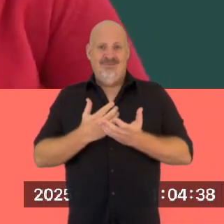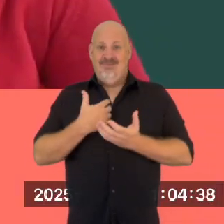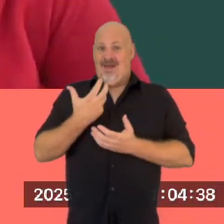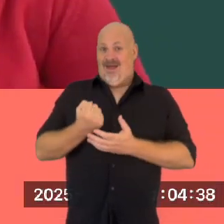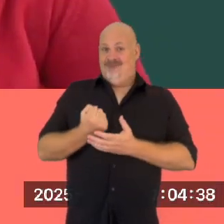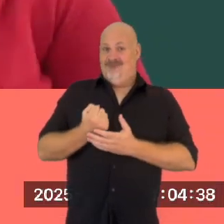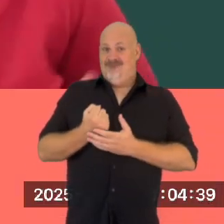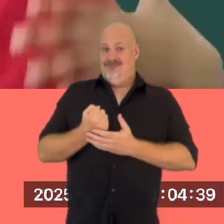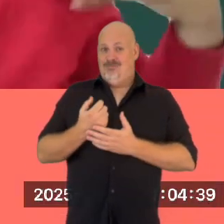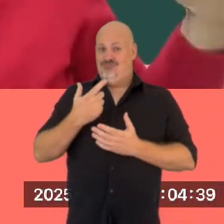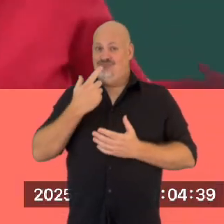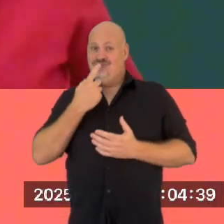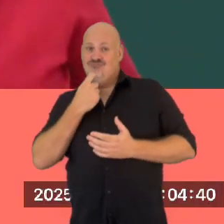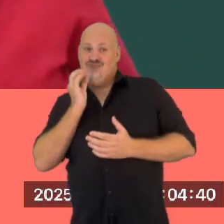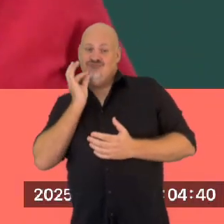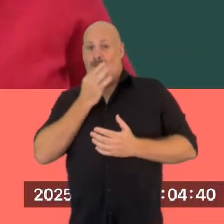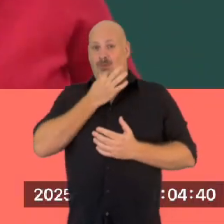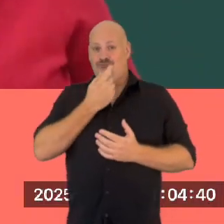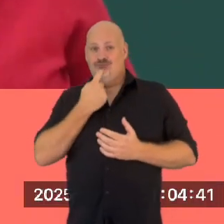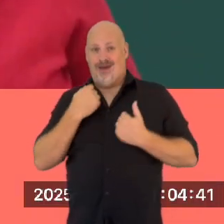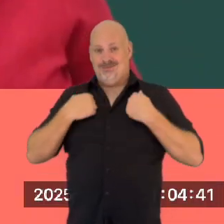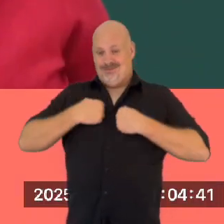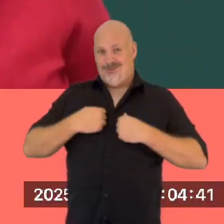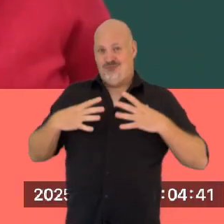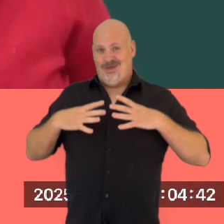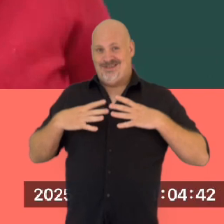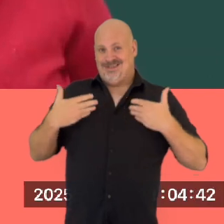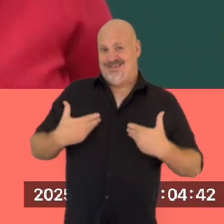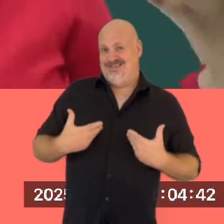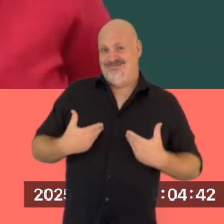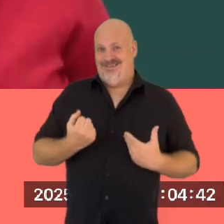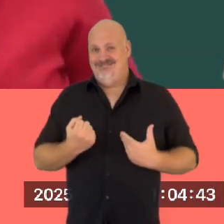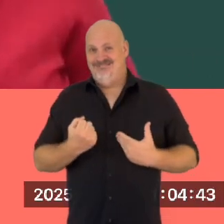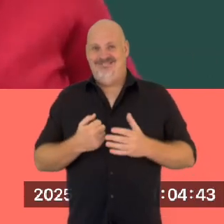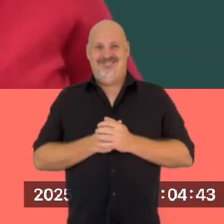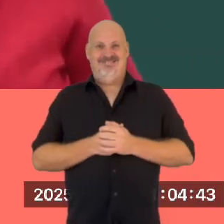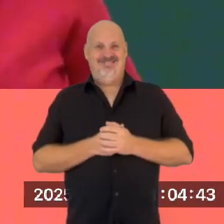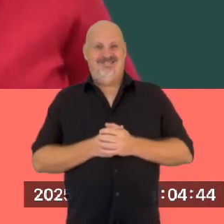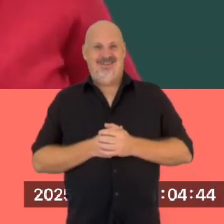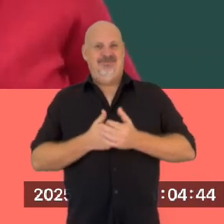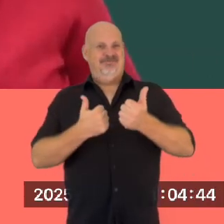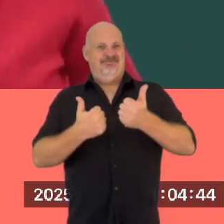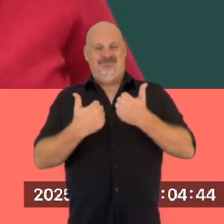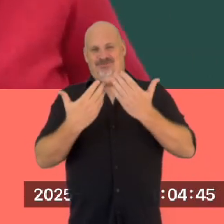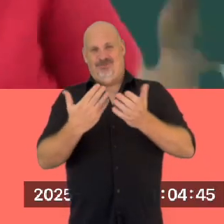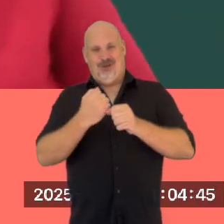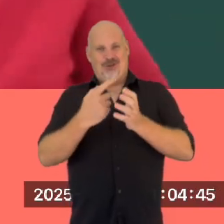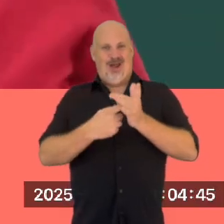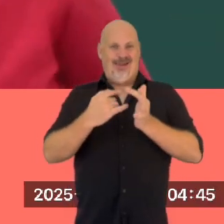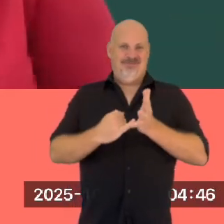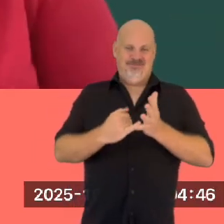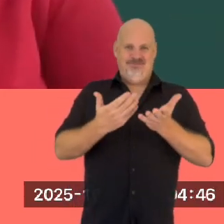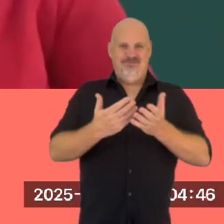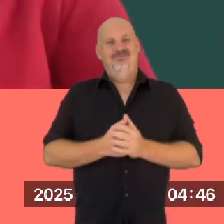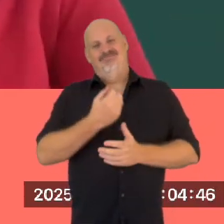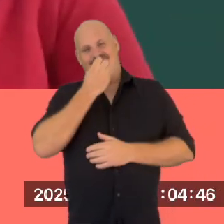sounds really fantastic. I've got my rose red cardigan ready to go for this session. Over to